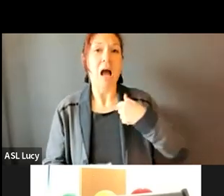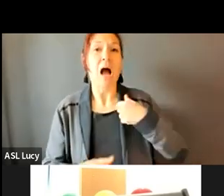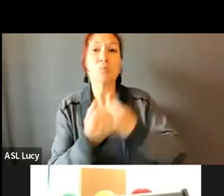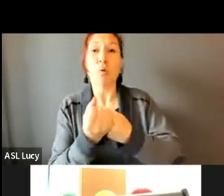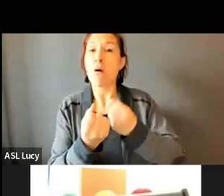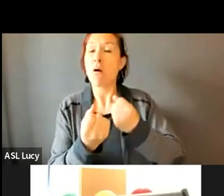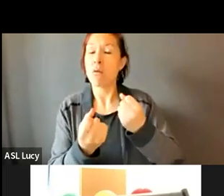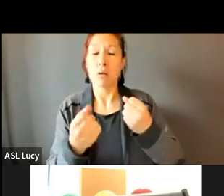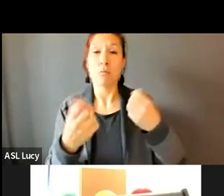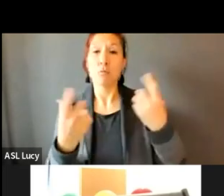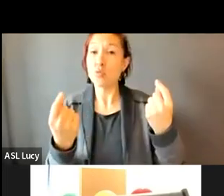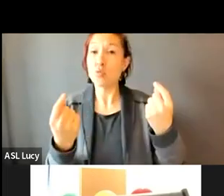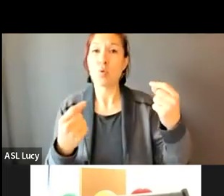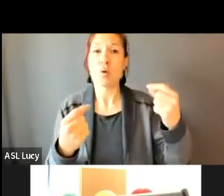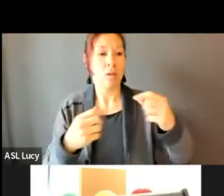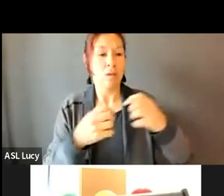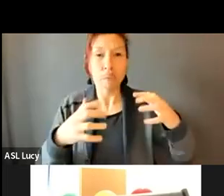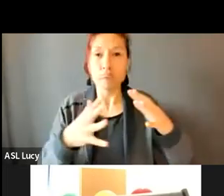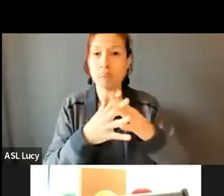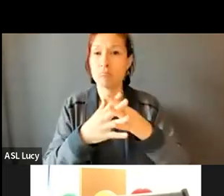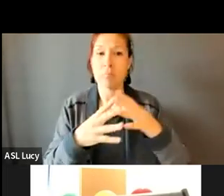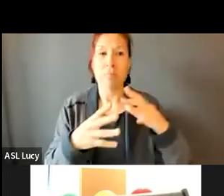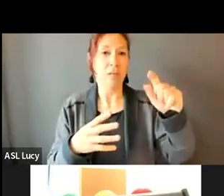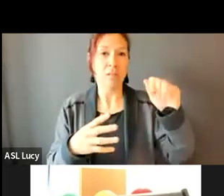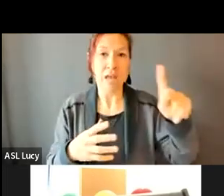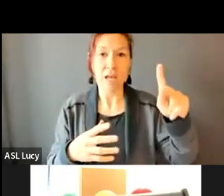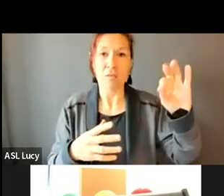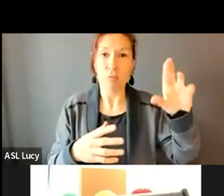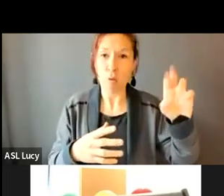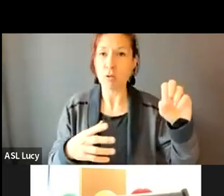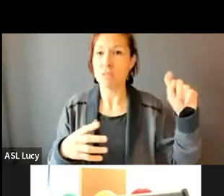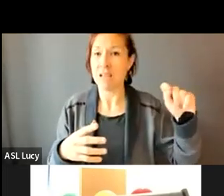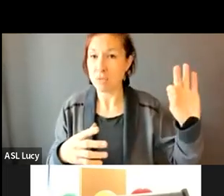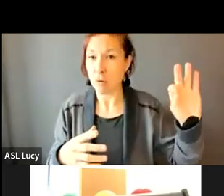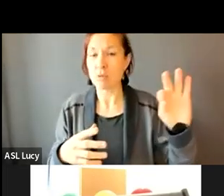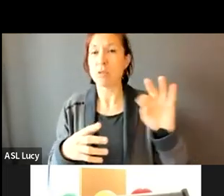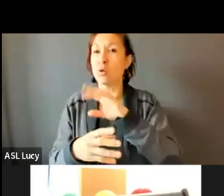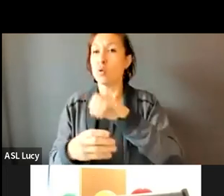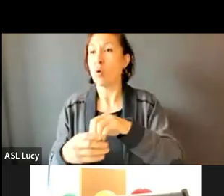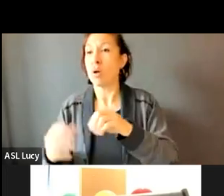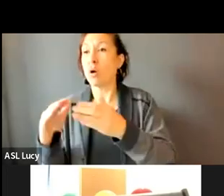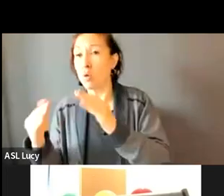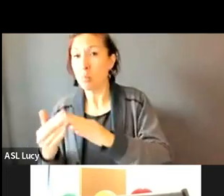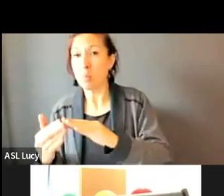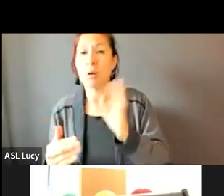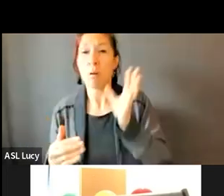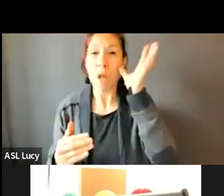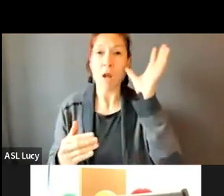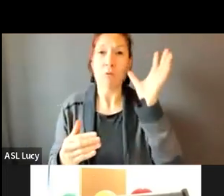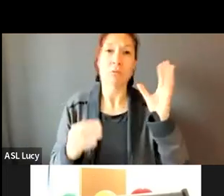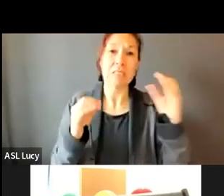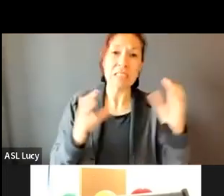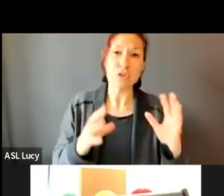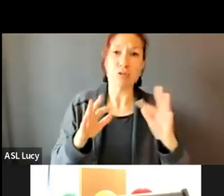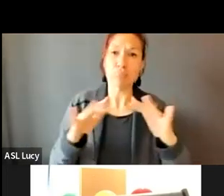which includes the community the parents the students and teachers who can suggest